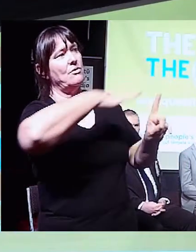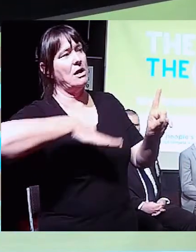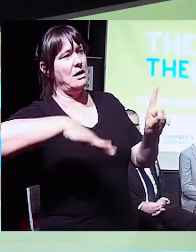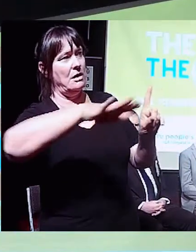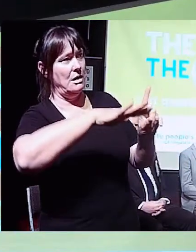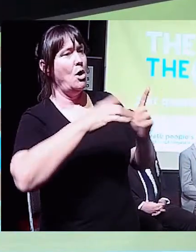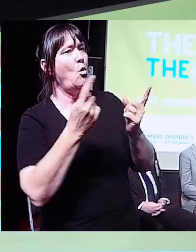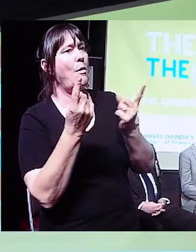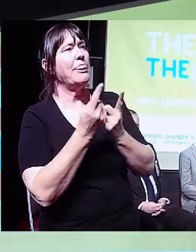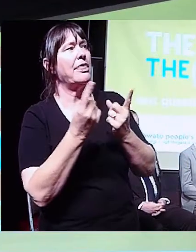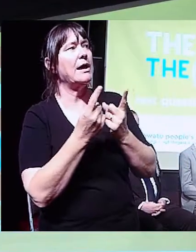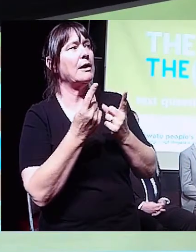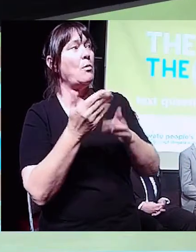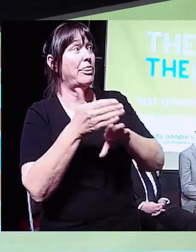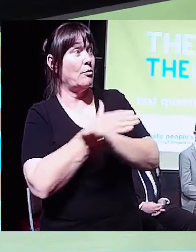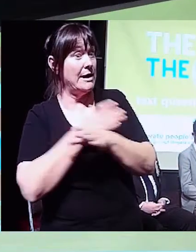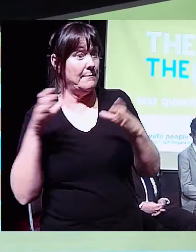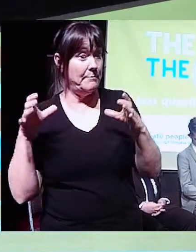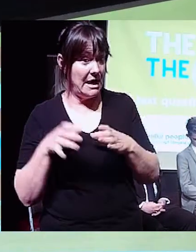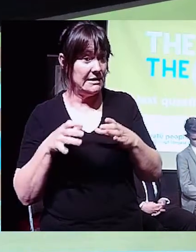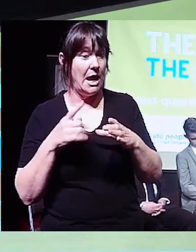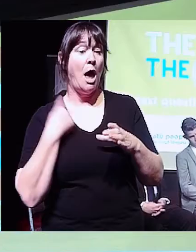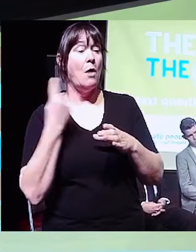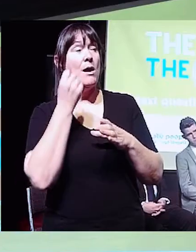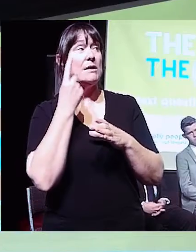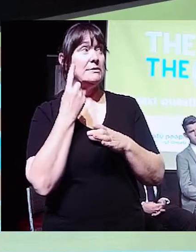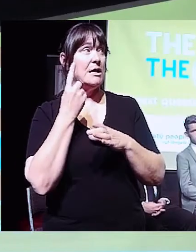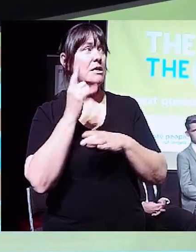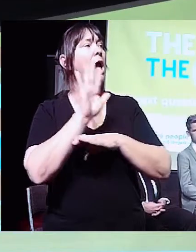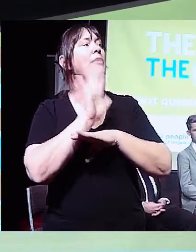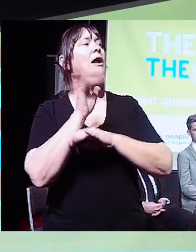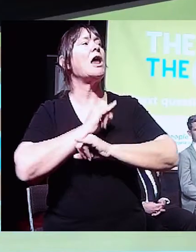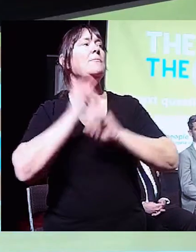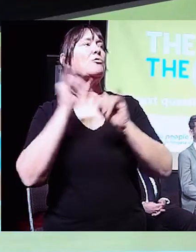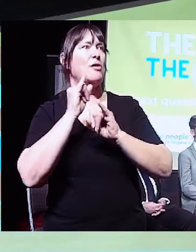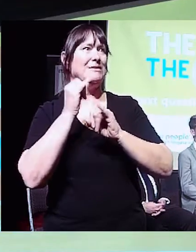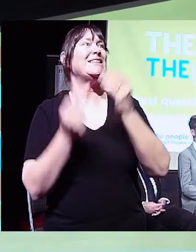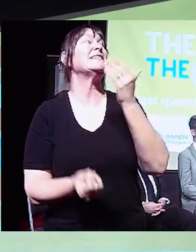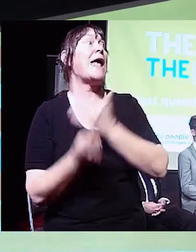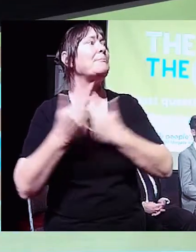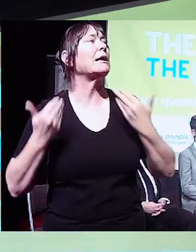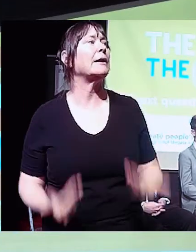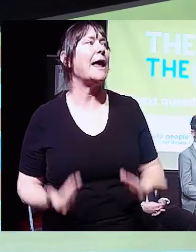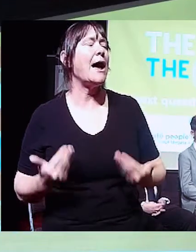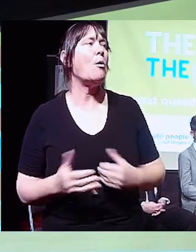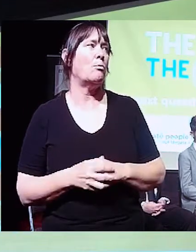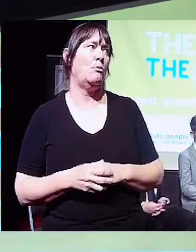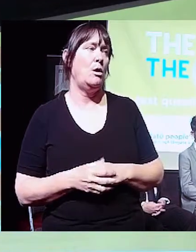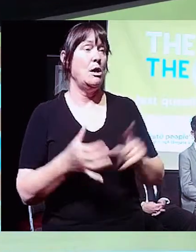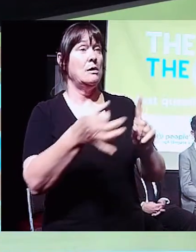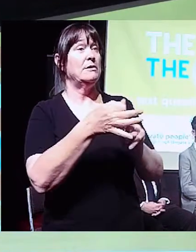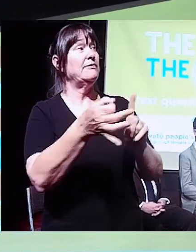one of the things with the Greens is we understand that the climate crisis is here and with us, and Pasifika people are on the front lines